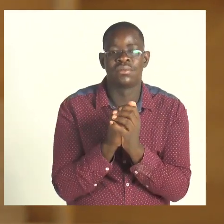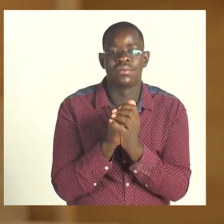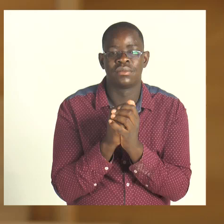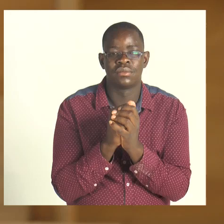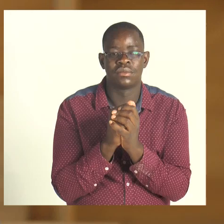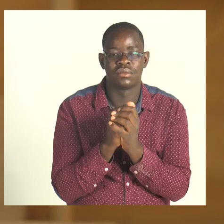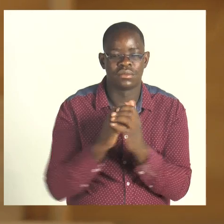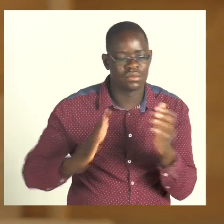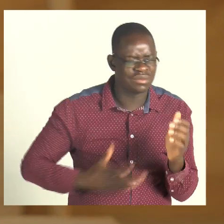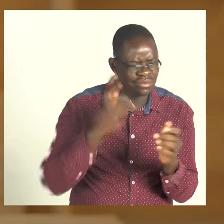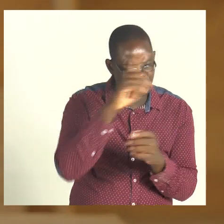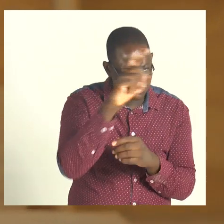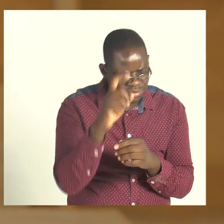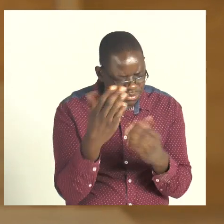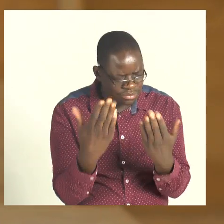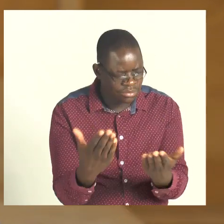I wanted to ask,